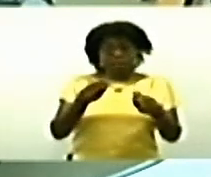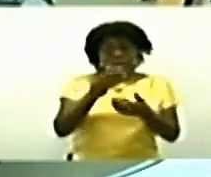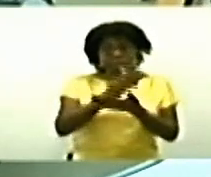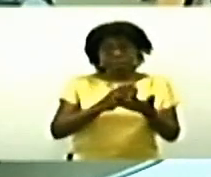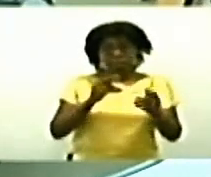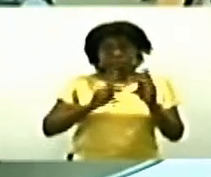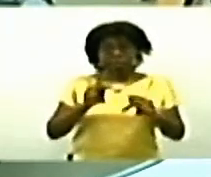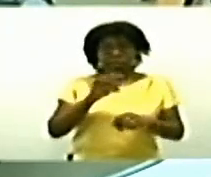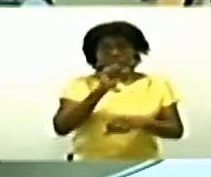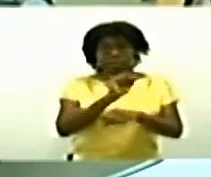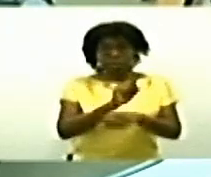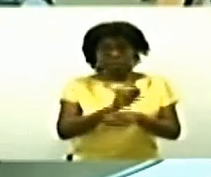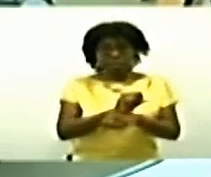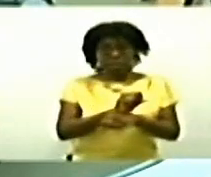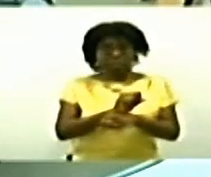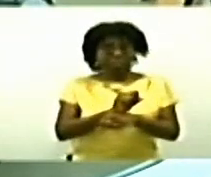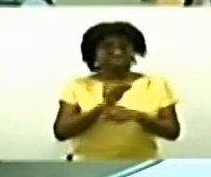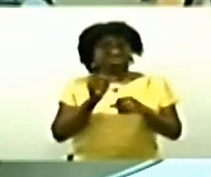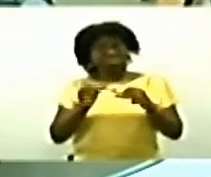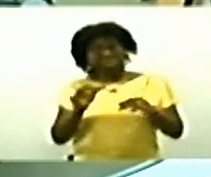but whether we want to accept it or not,